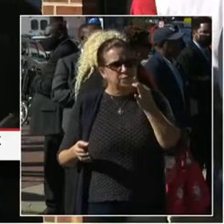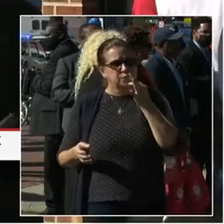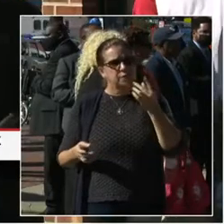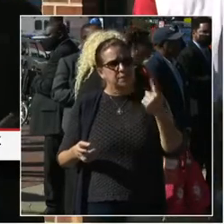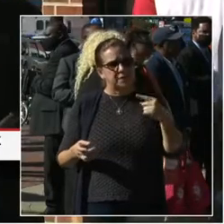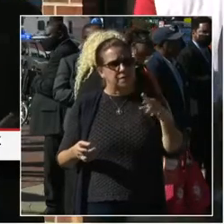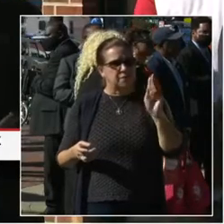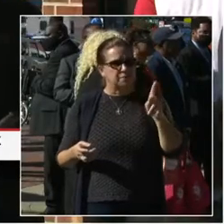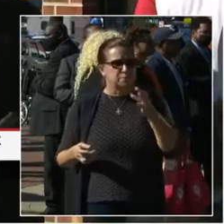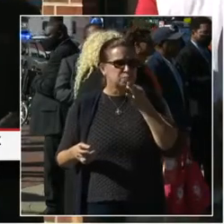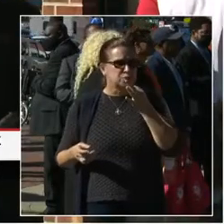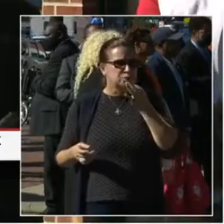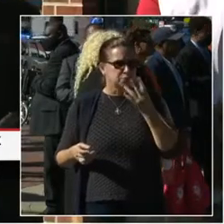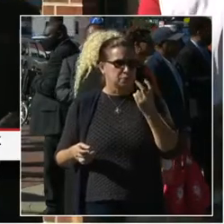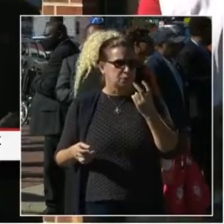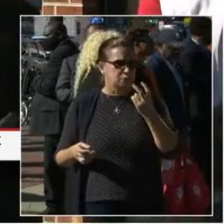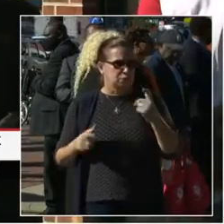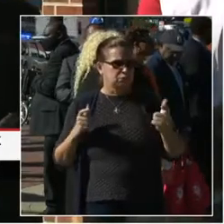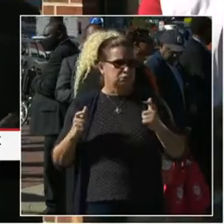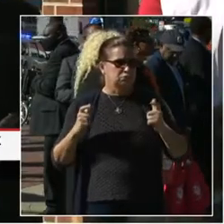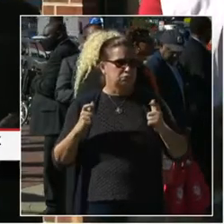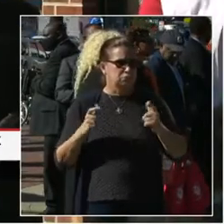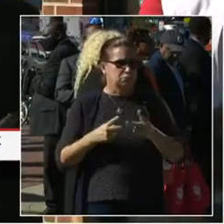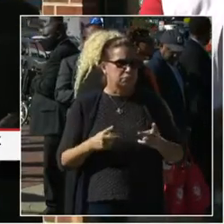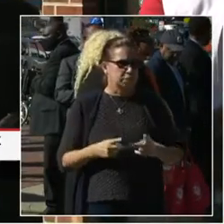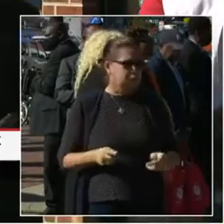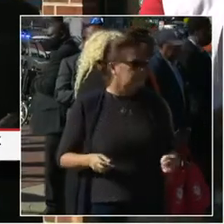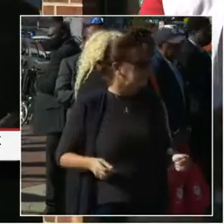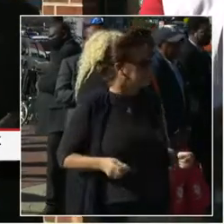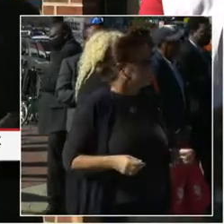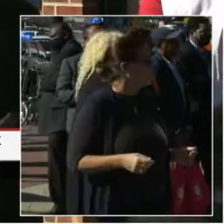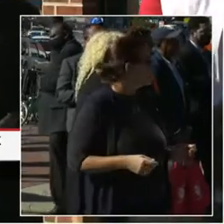pandemic, what we realize is everybody gets their food from a lot of